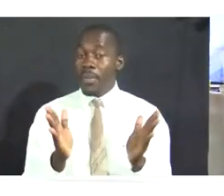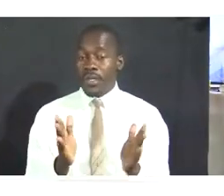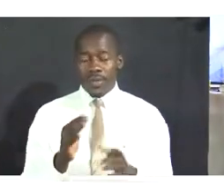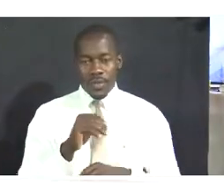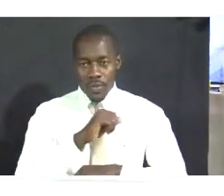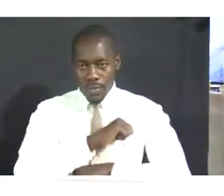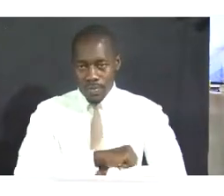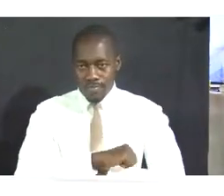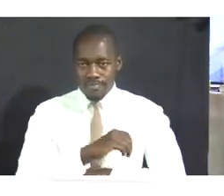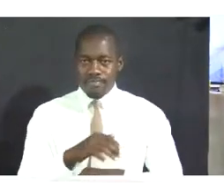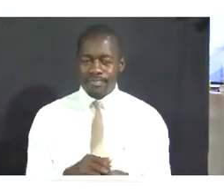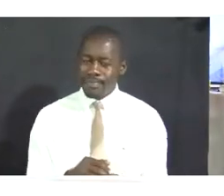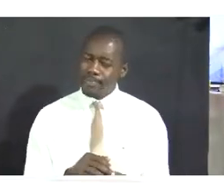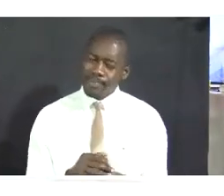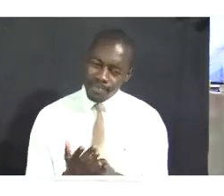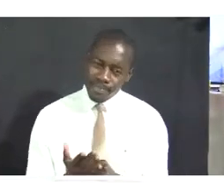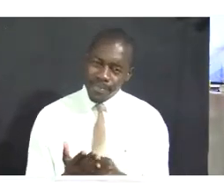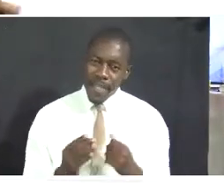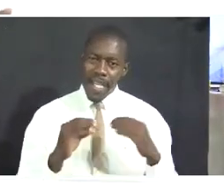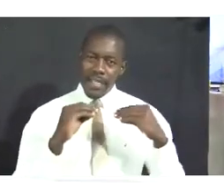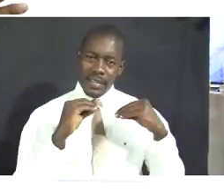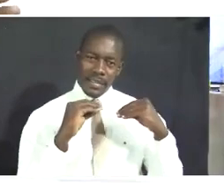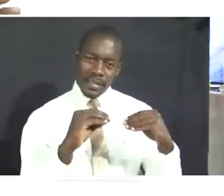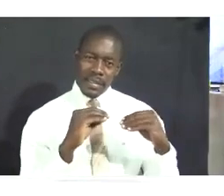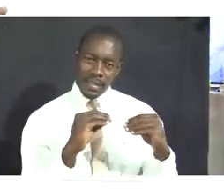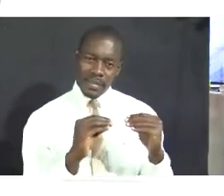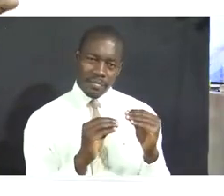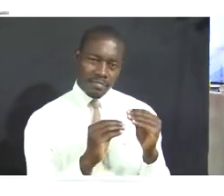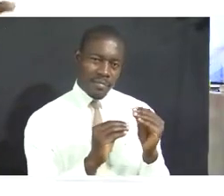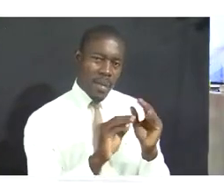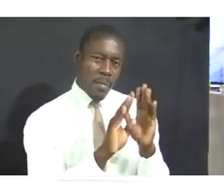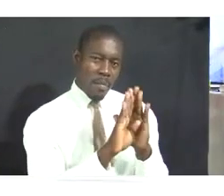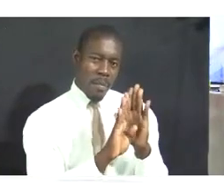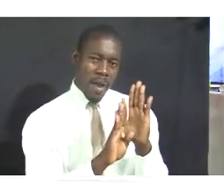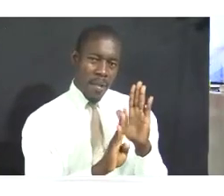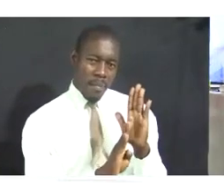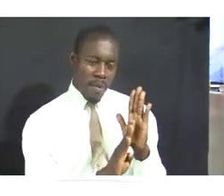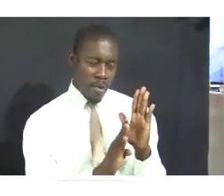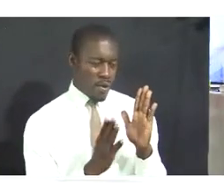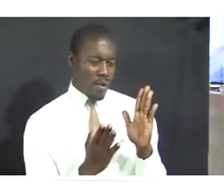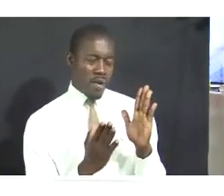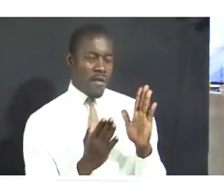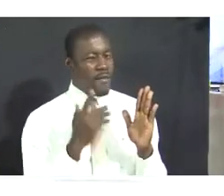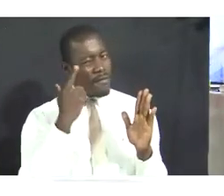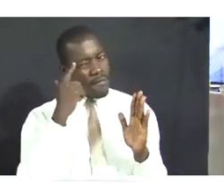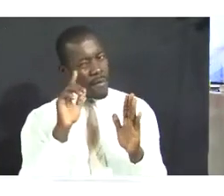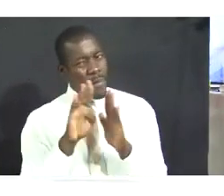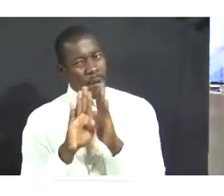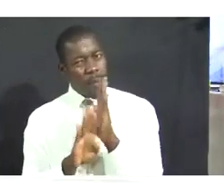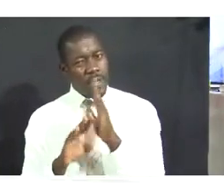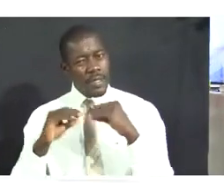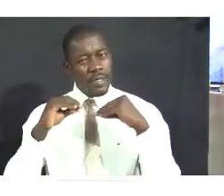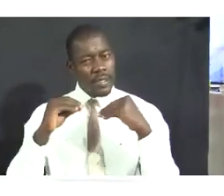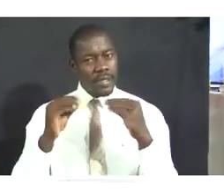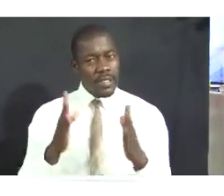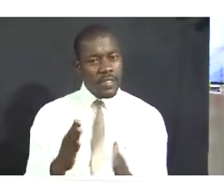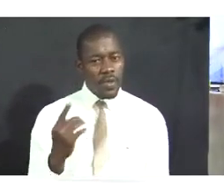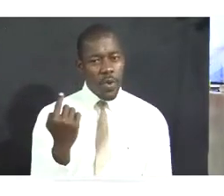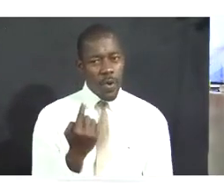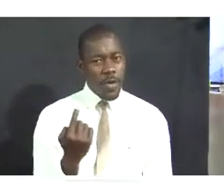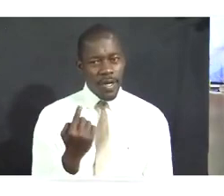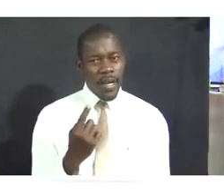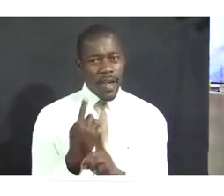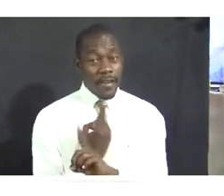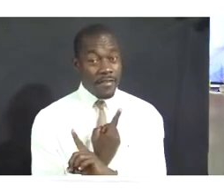teaching Bible a reserve of only the Bible teachers? And this I want to ask